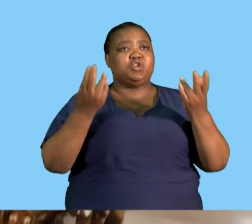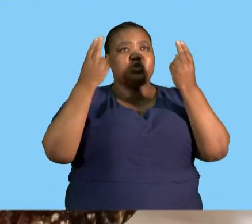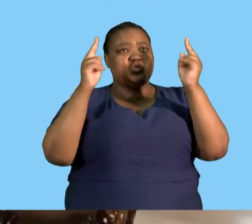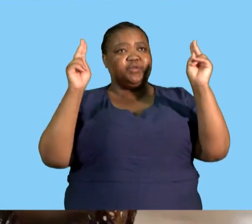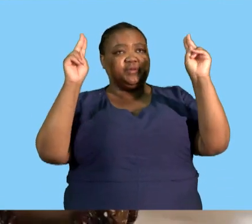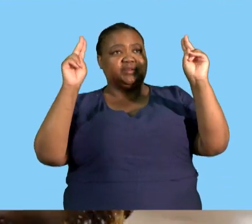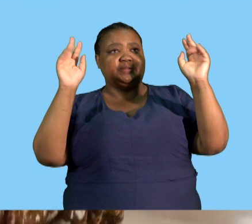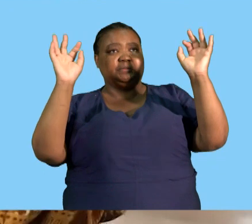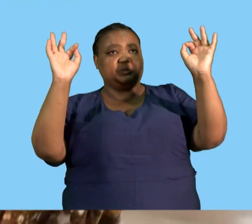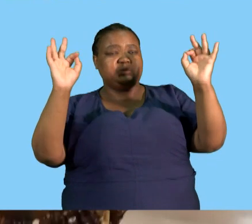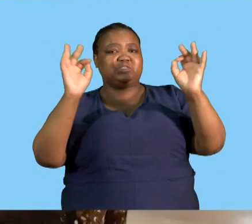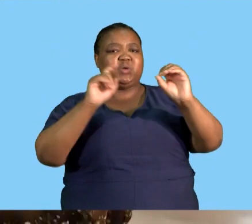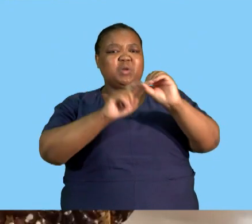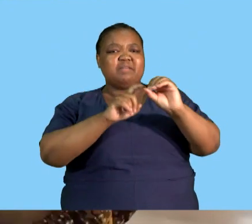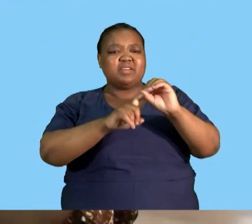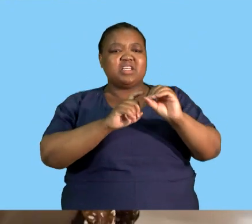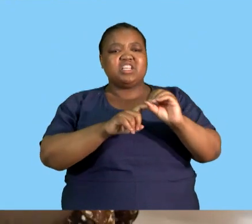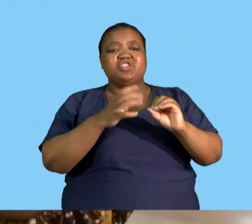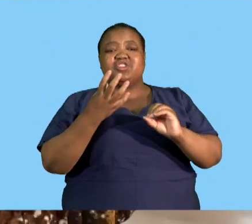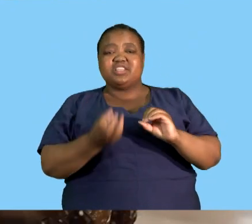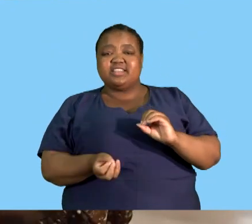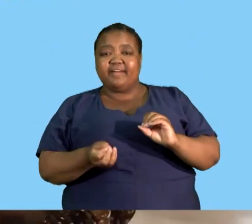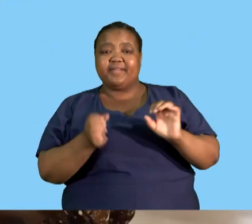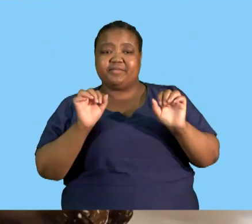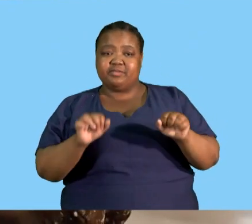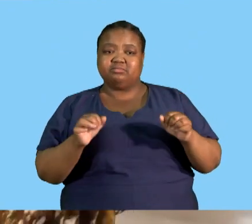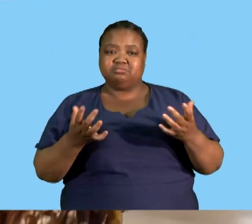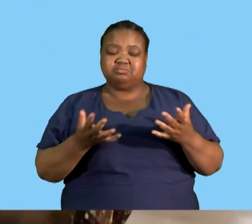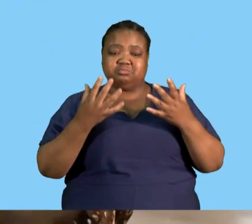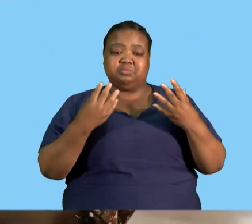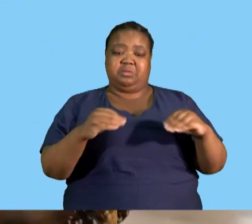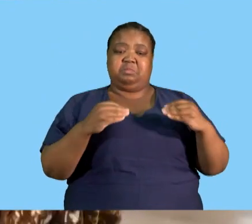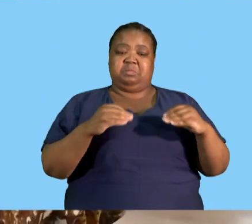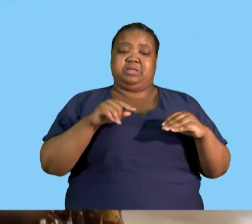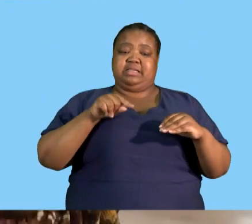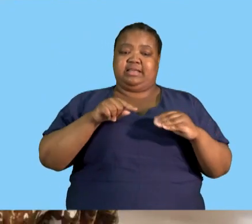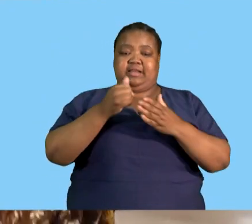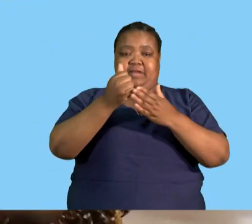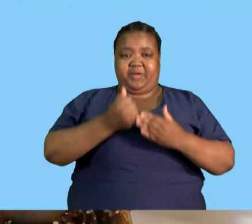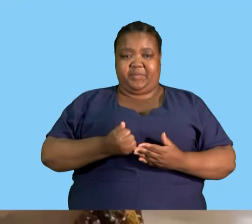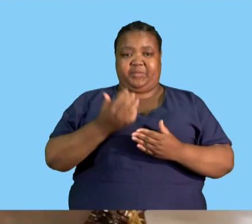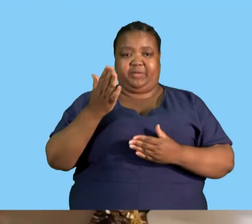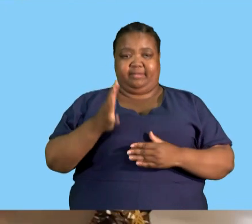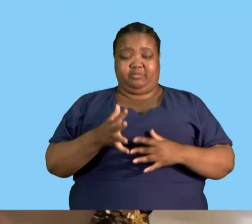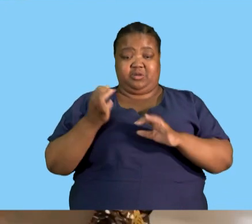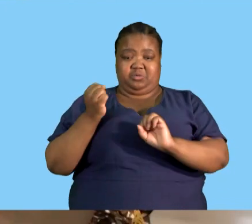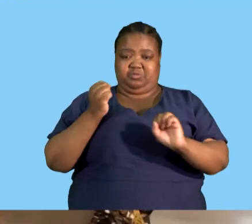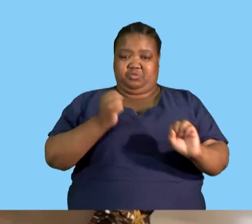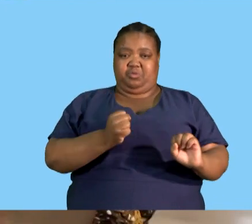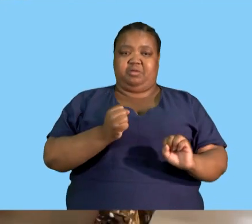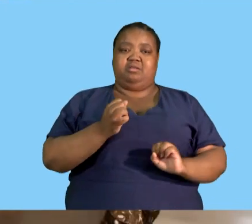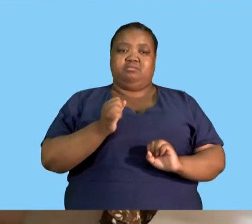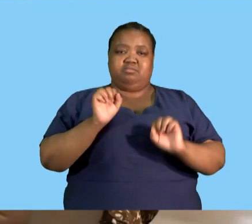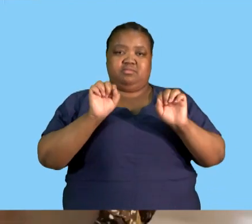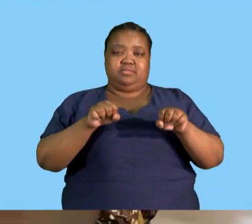from the best colleges, from the best institutions, so we can use that to our advantage, and that is regarded as a what? As a